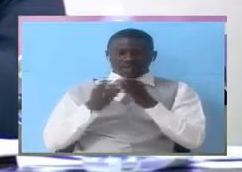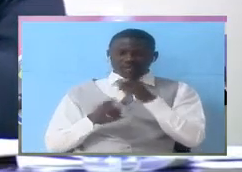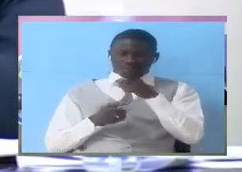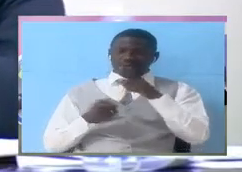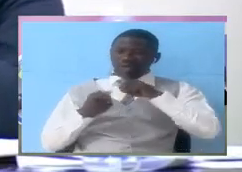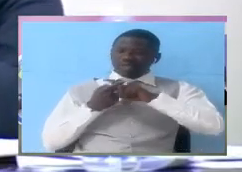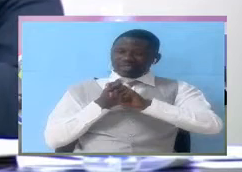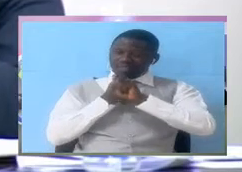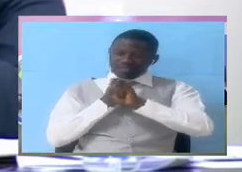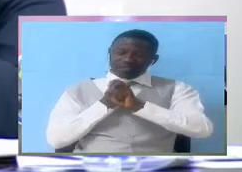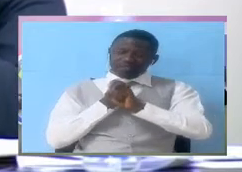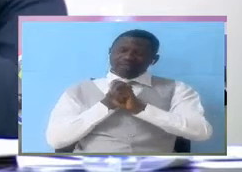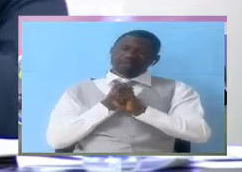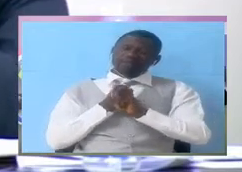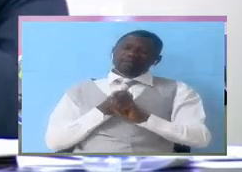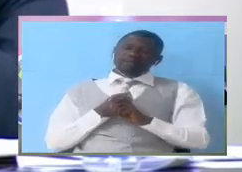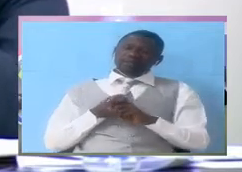inextricably.